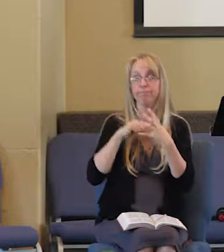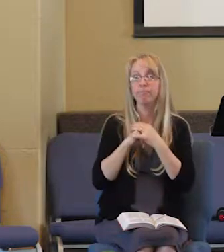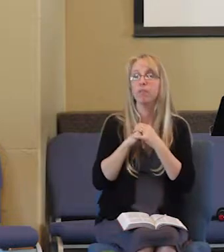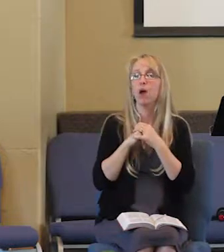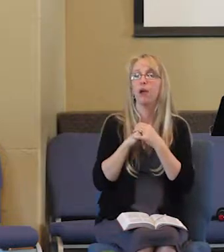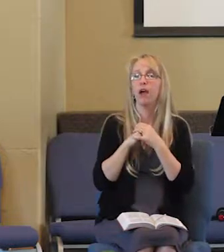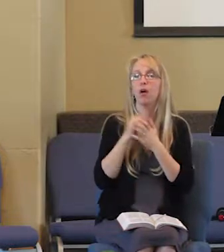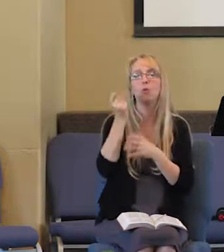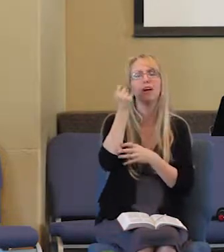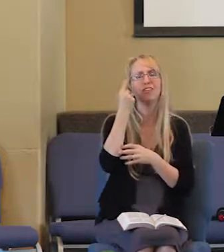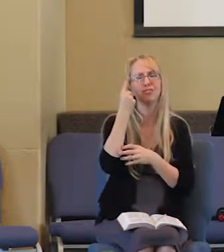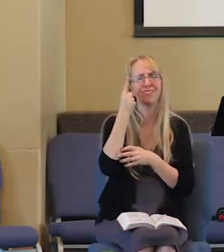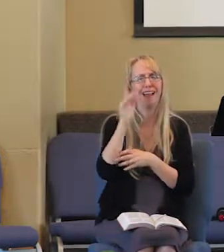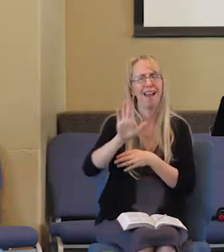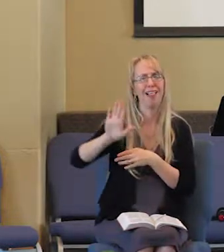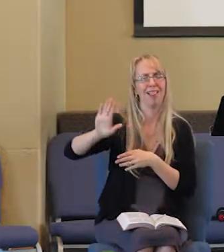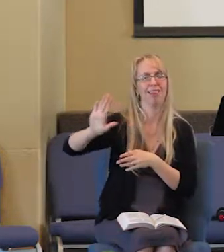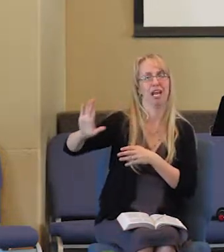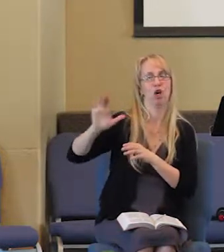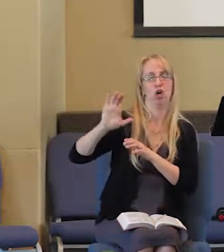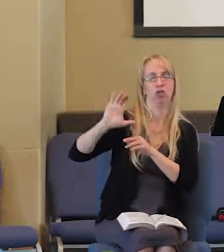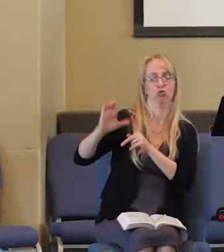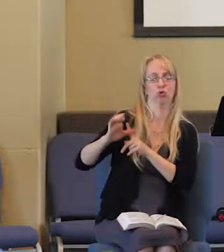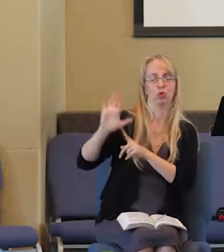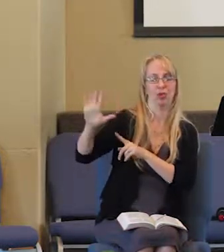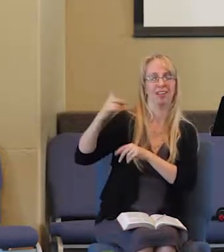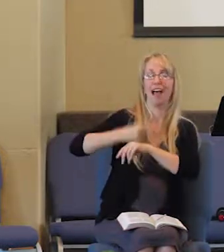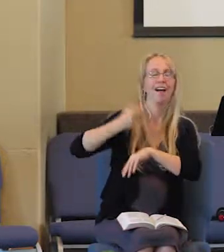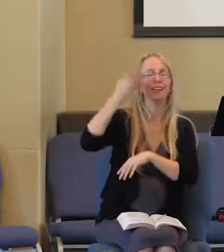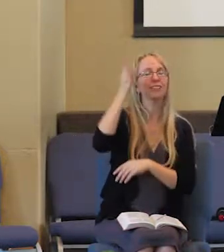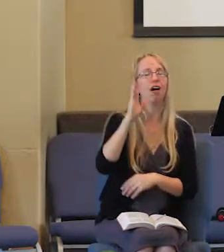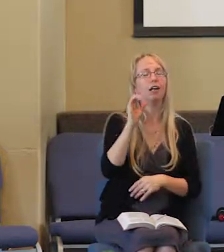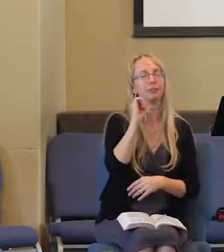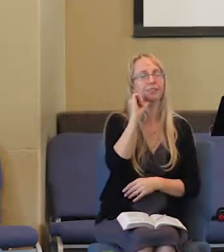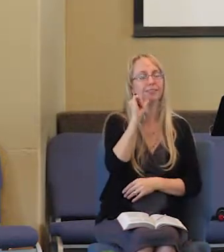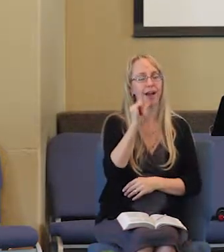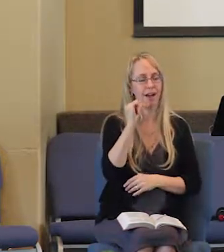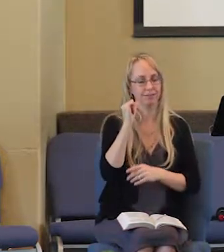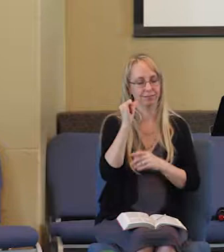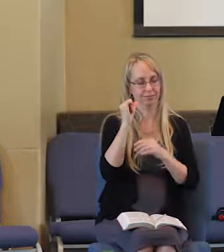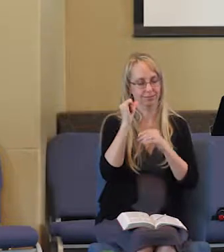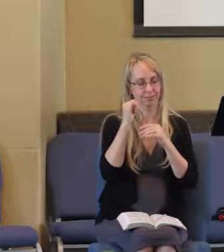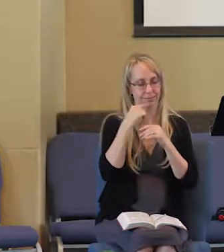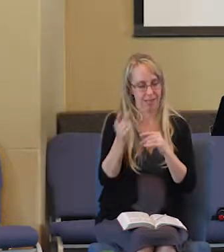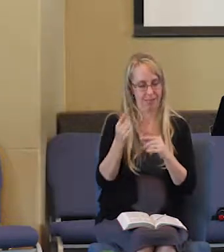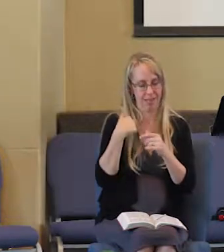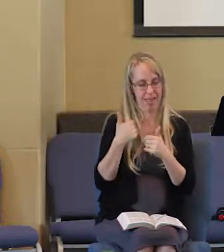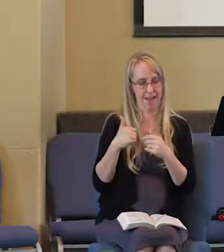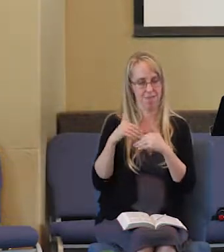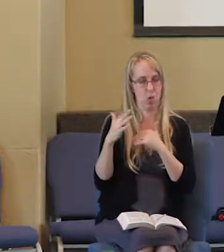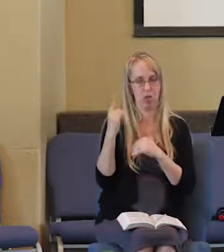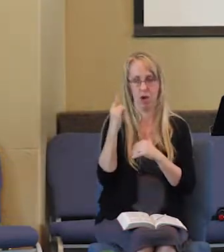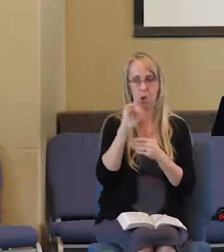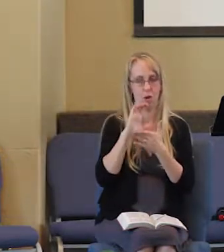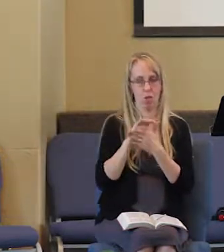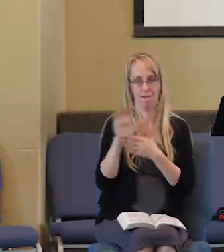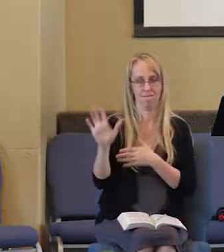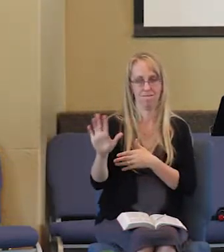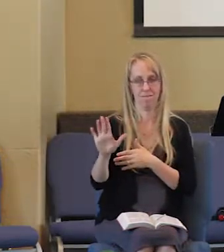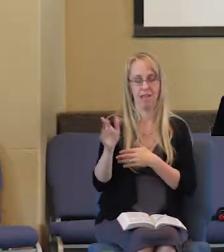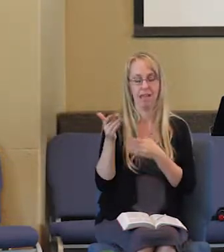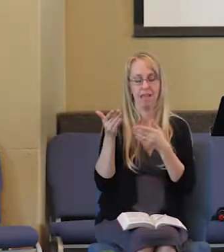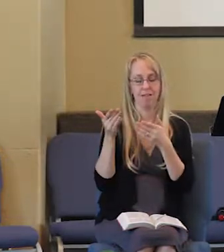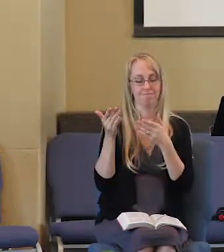have to understand the day and the age. God's design was never for a man to have more than one wife.